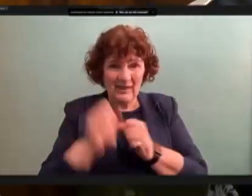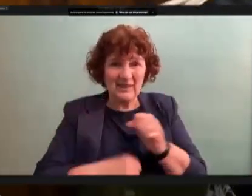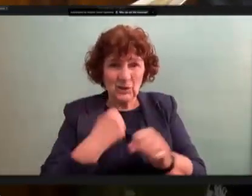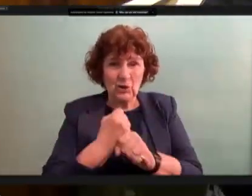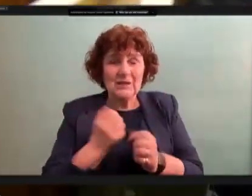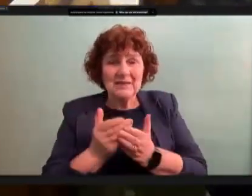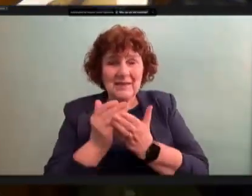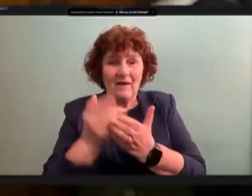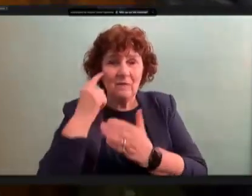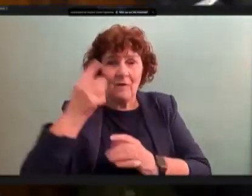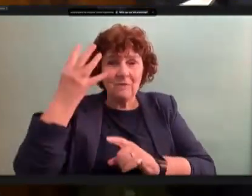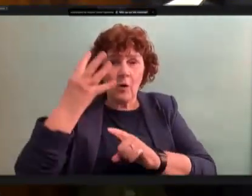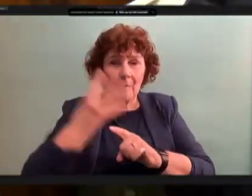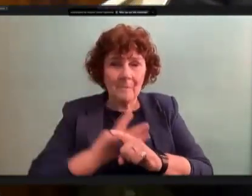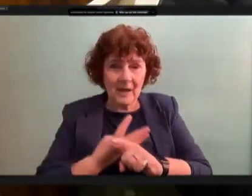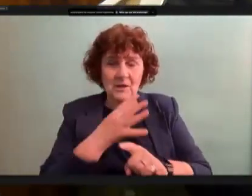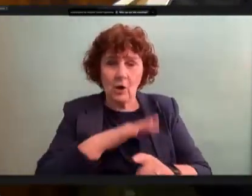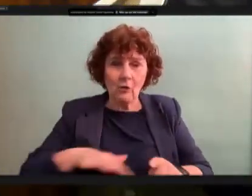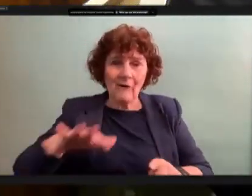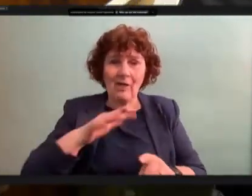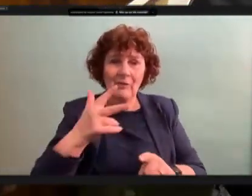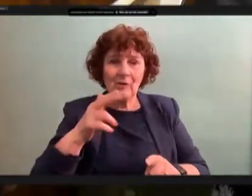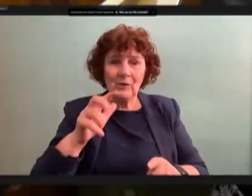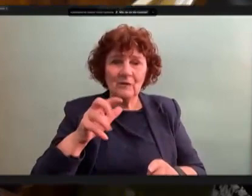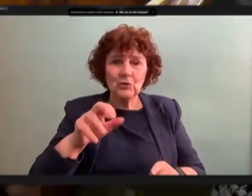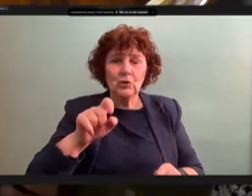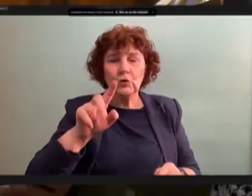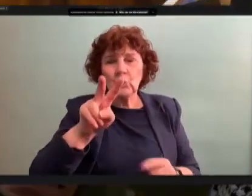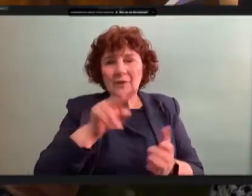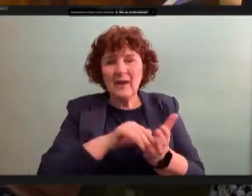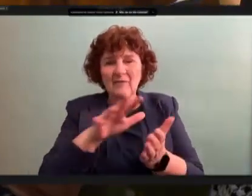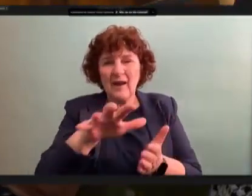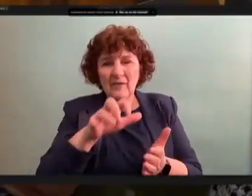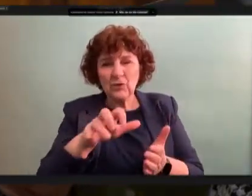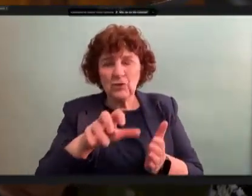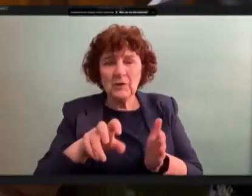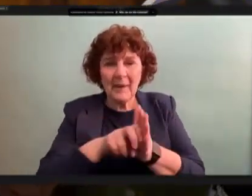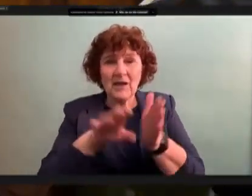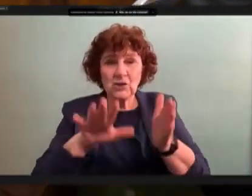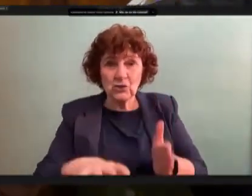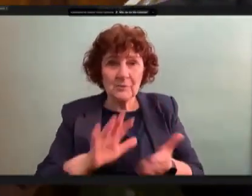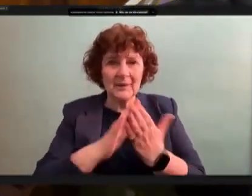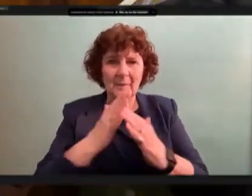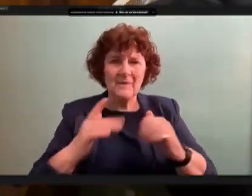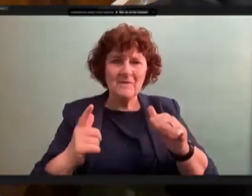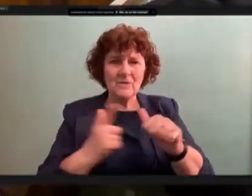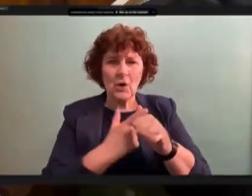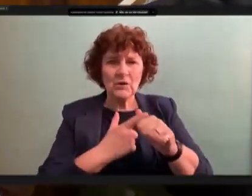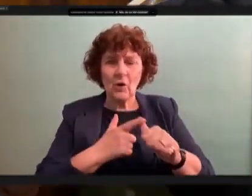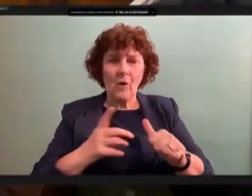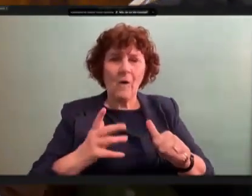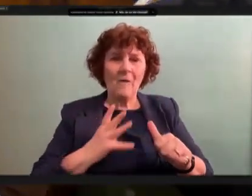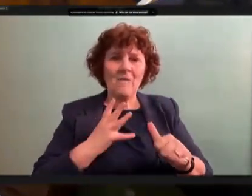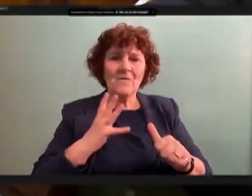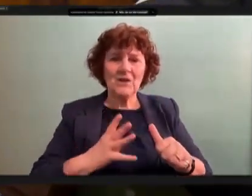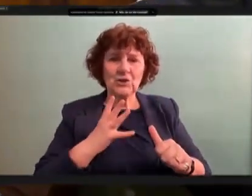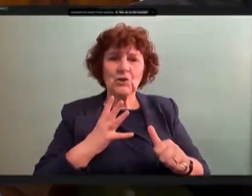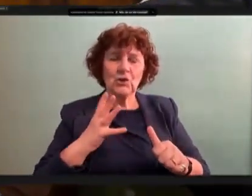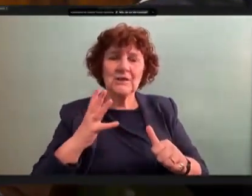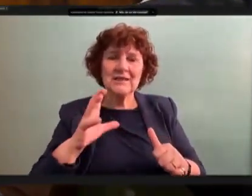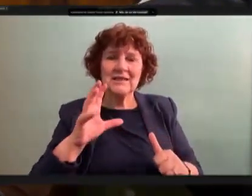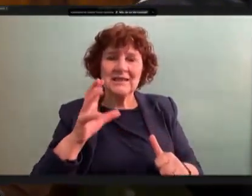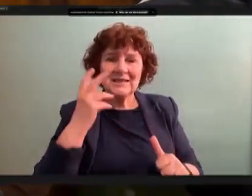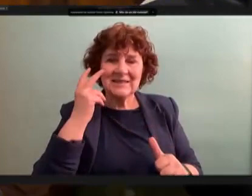rivers with over 25,000 passengers, becoming the city's first official sightseeing boat. And due to the